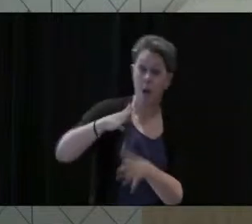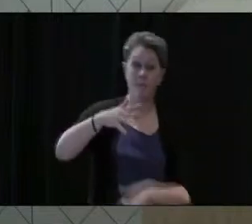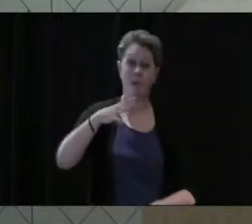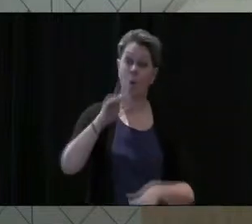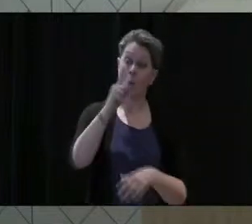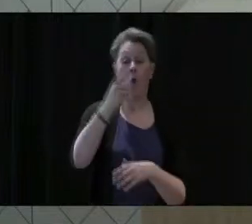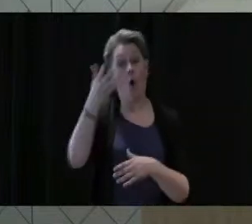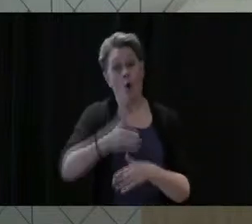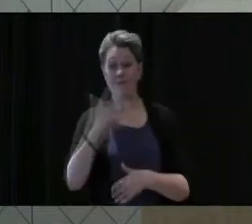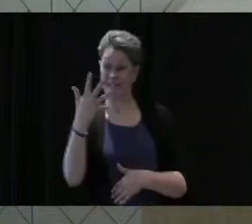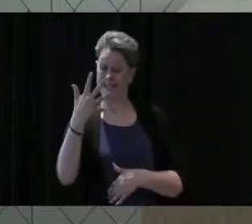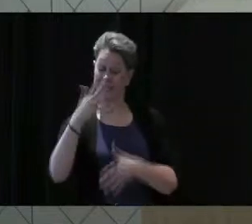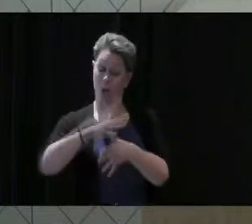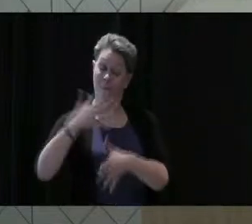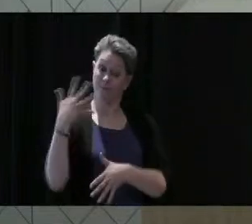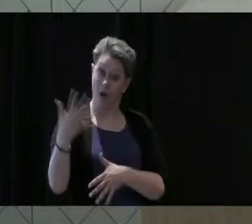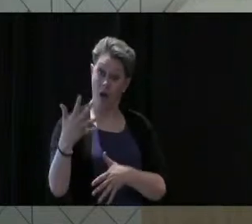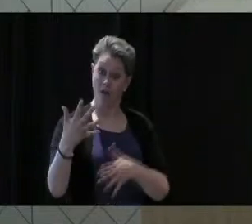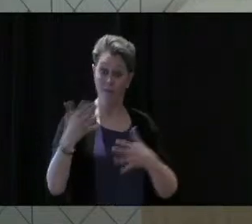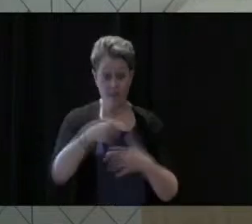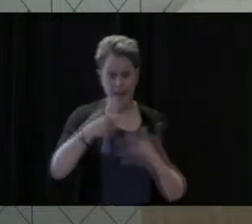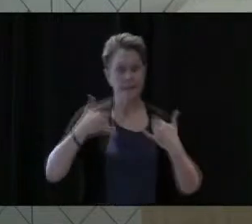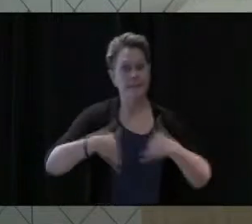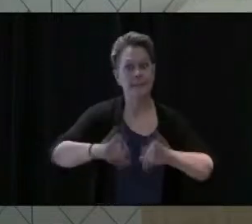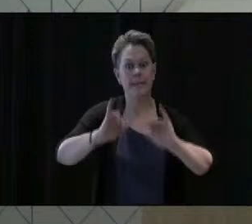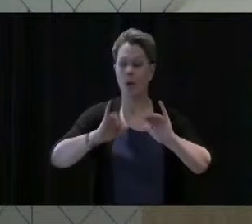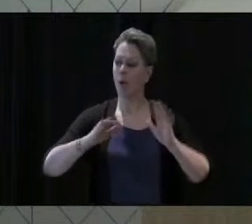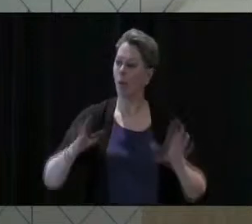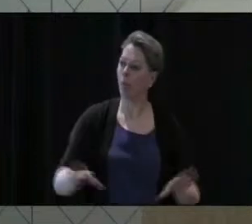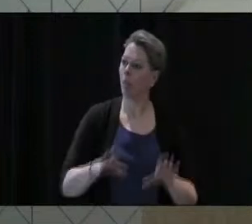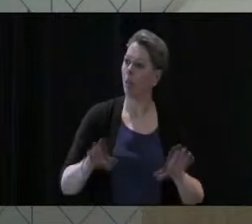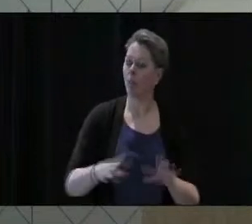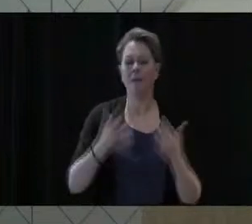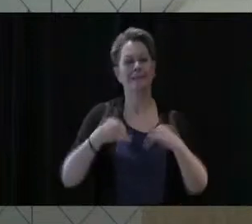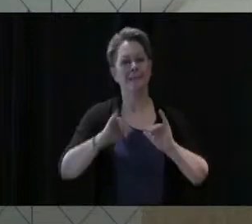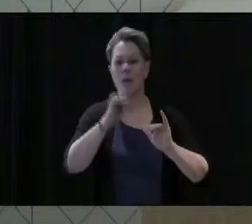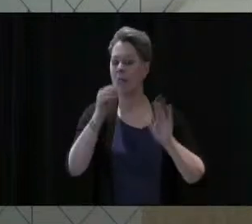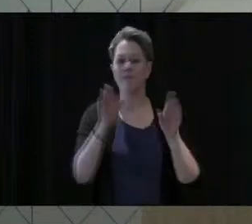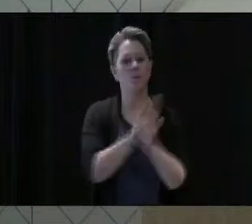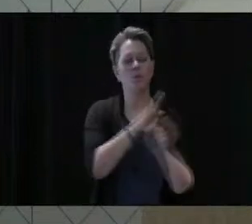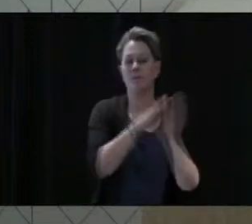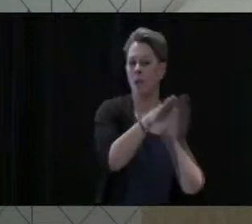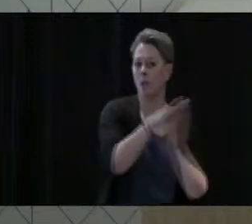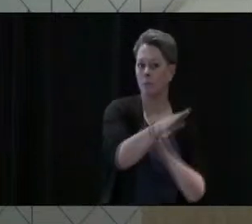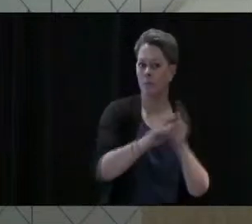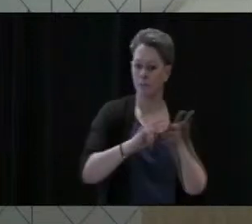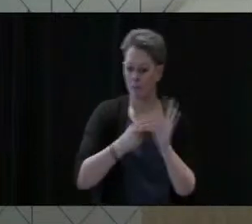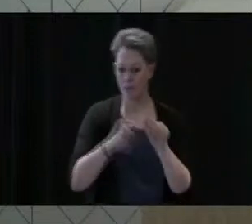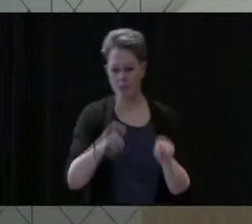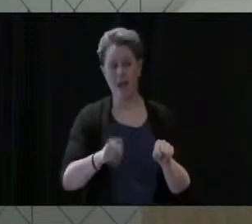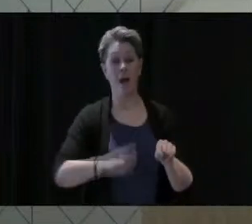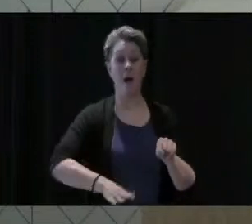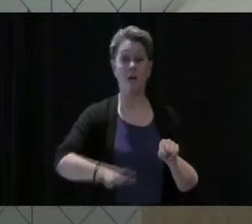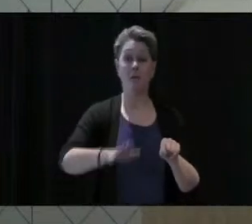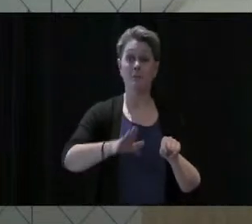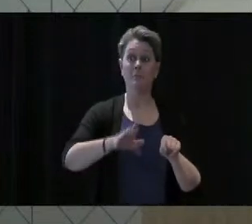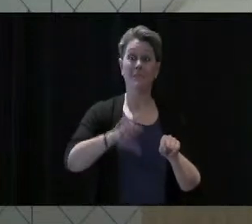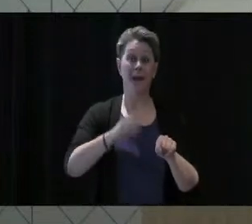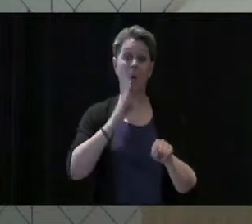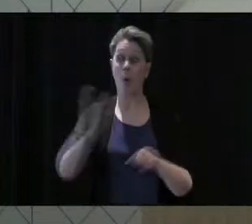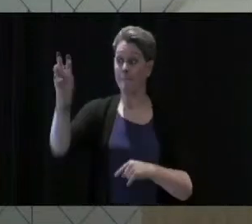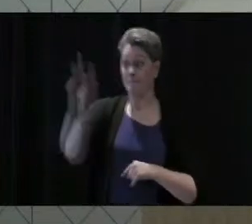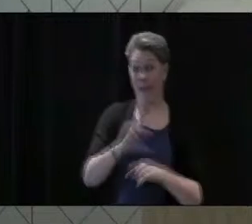and it is still underdeveloped. The power of the upper Churchill River reverts back to the province in